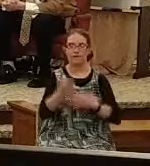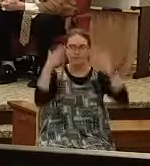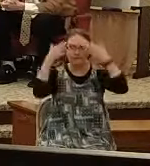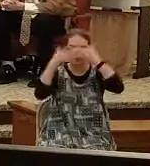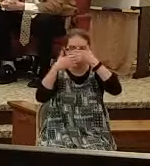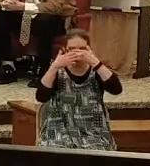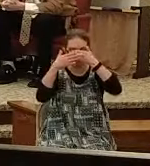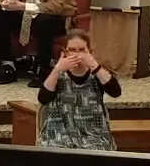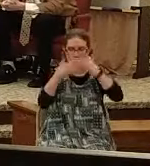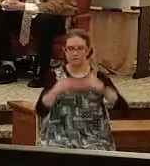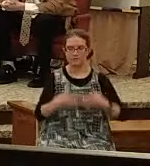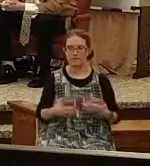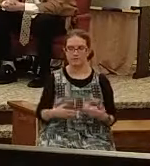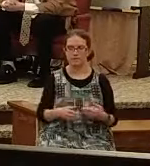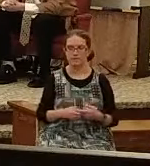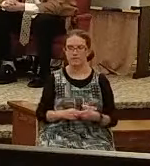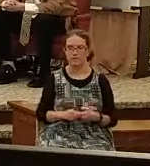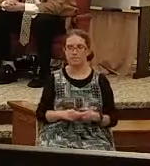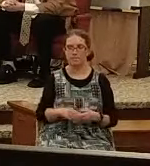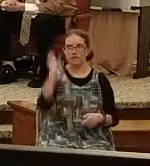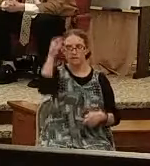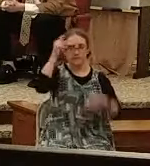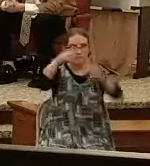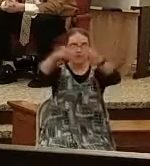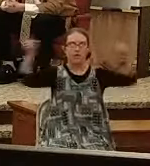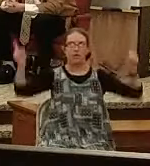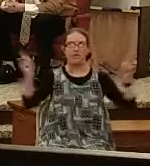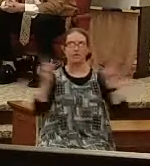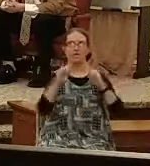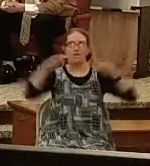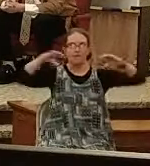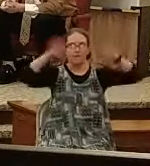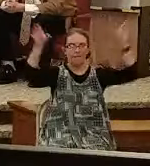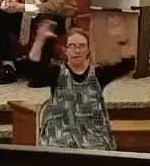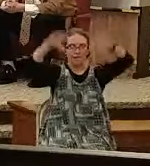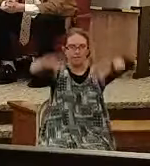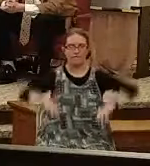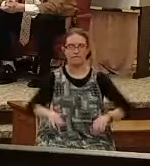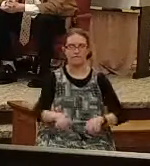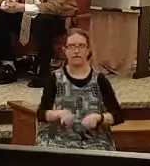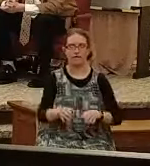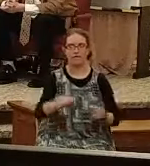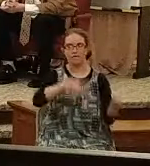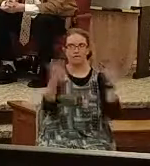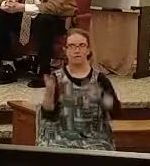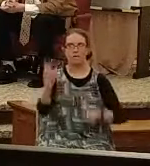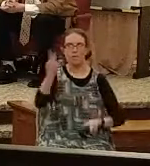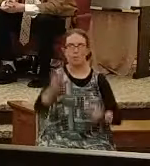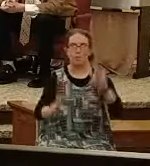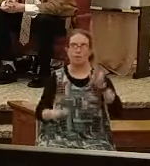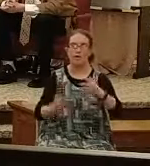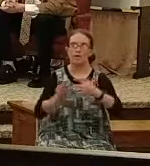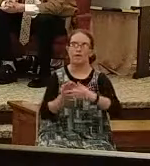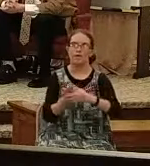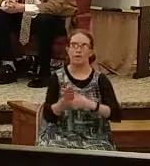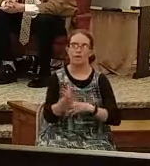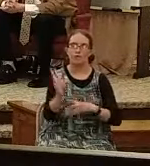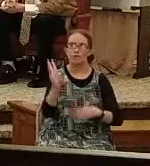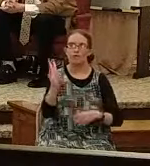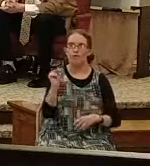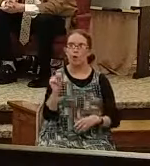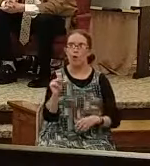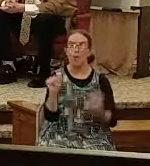dark, amen, and Satan can be all around you in that valley of death, as it were. And you can just walk right on through with